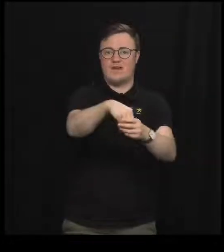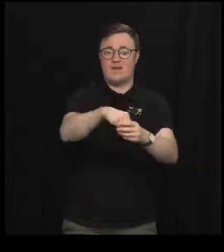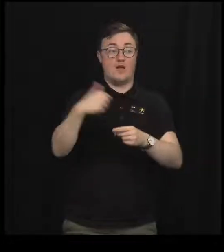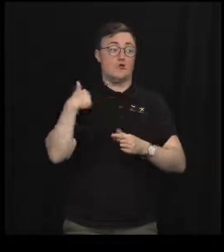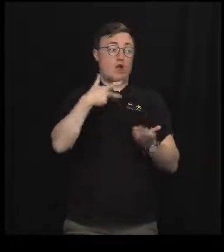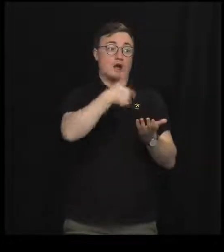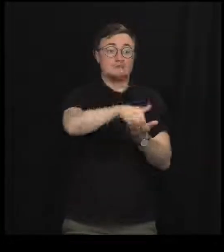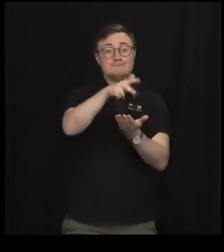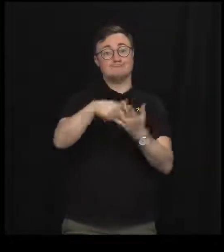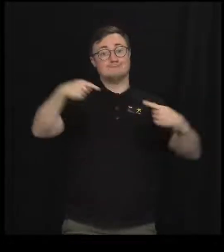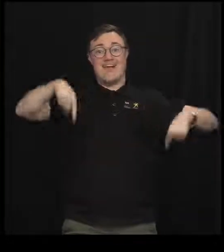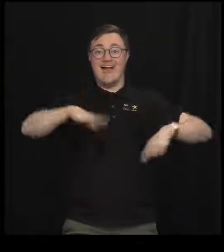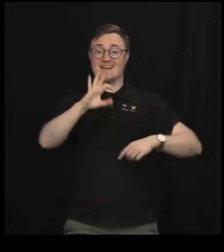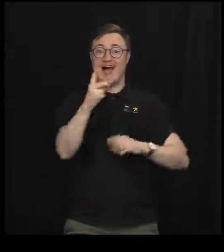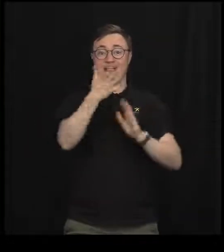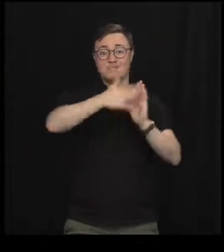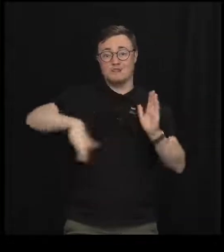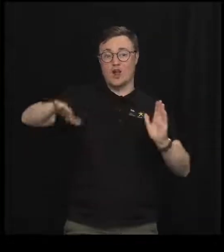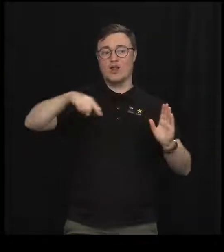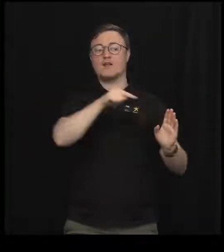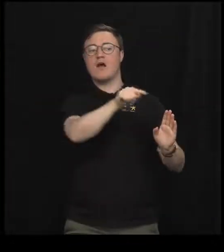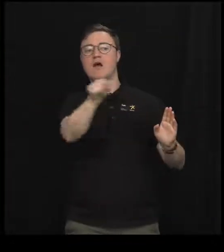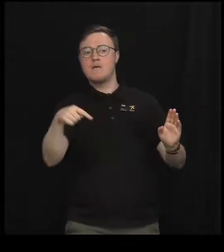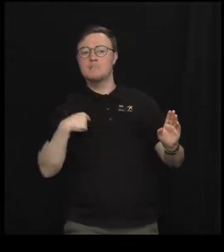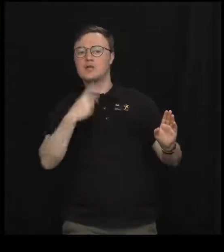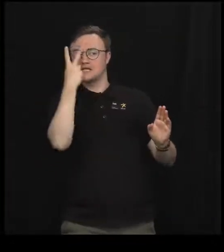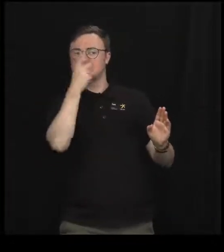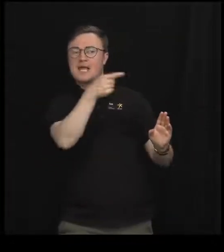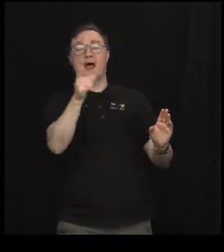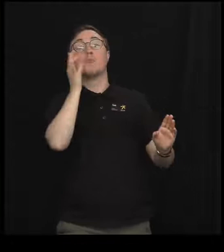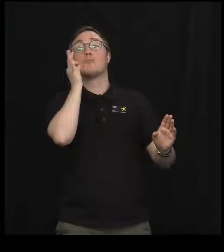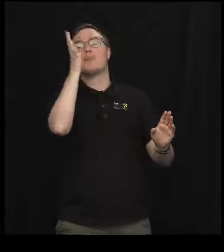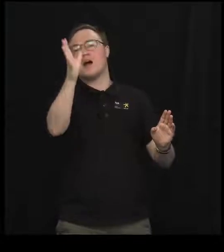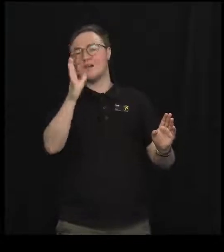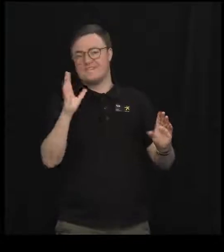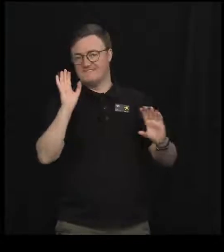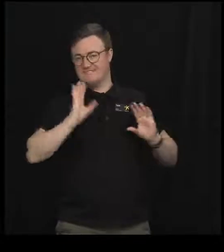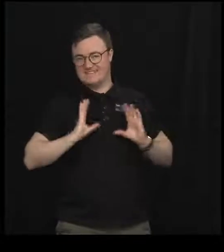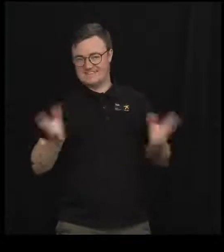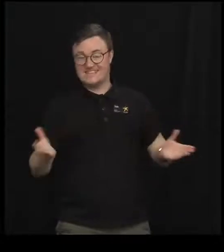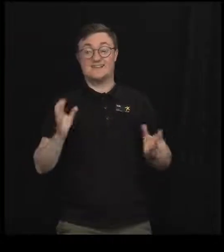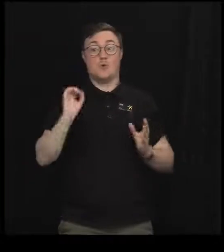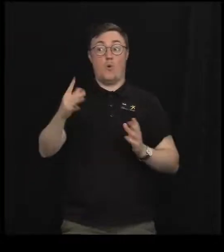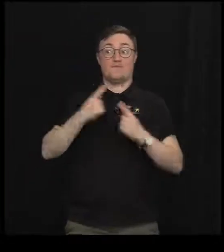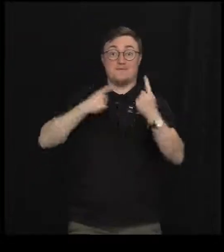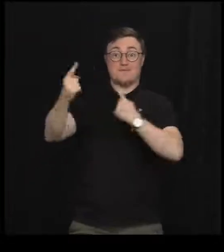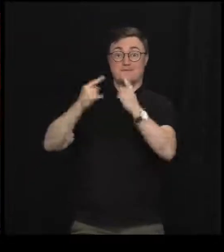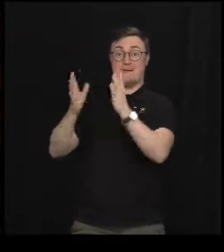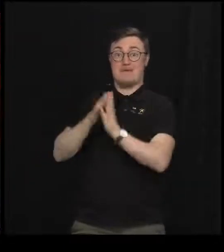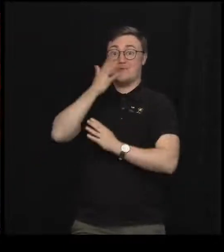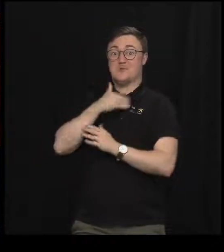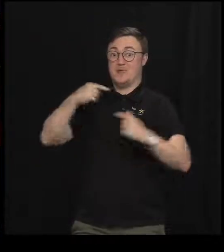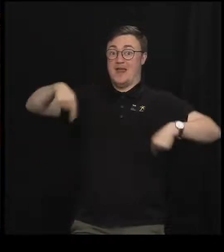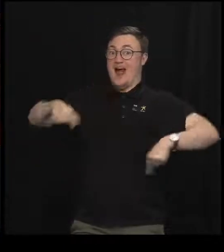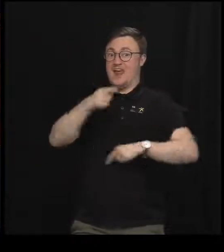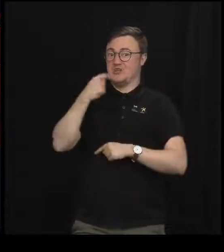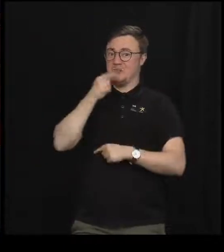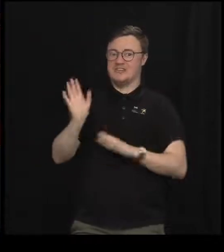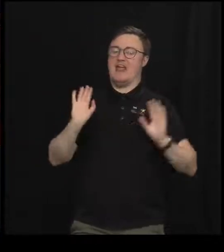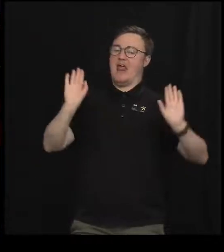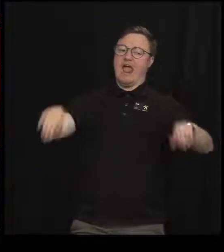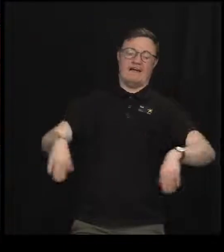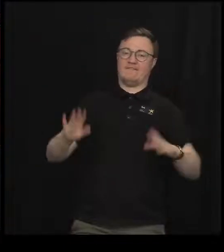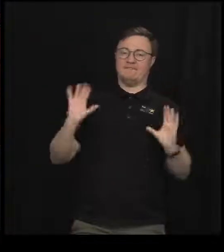Almedalen these days, I do think that we have something. It's not perfect, and if you talk to young people here, we're far from perfect. But I think this is something that I